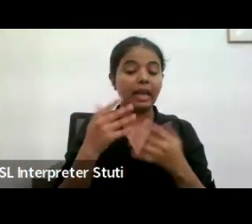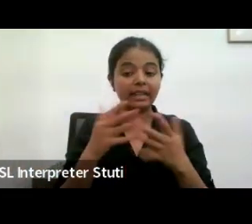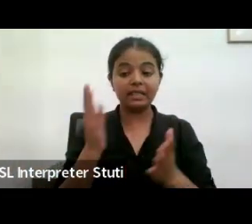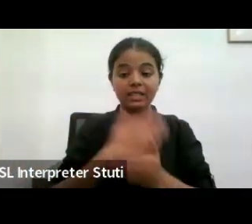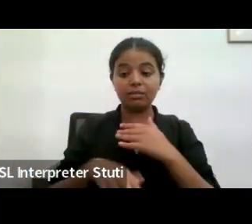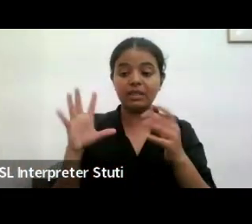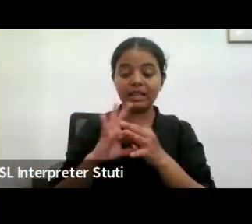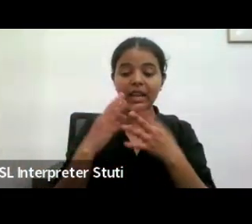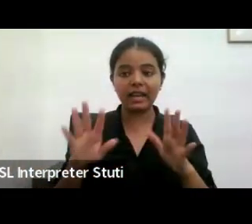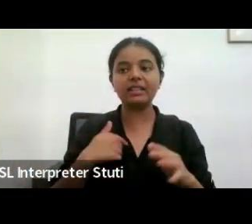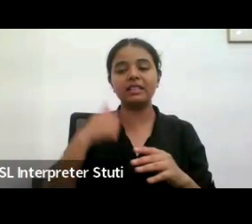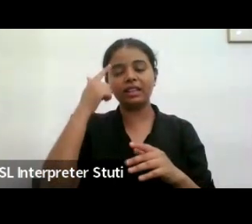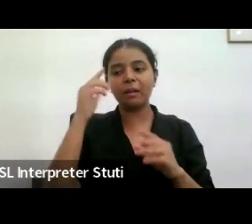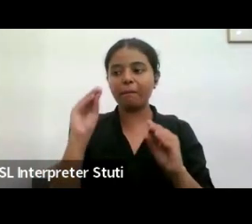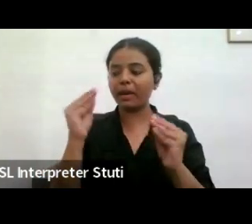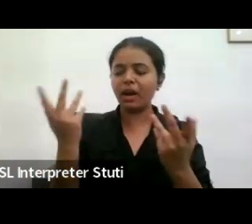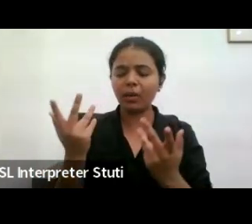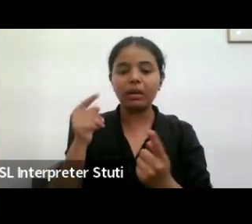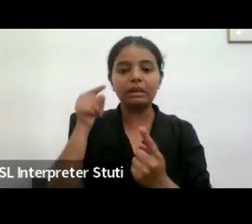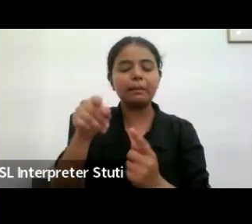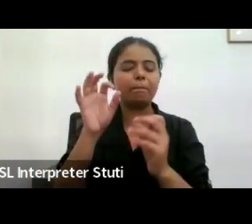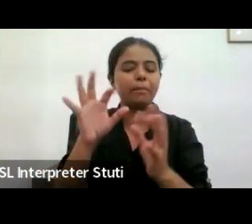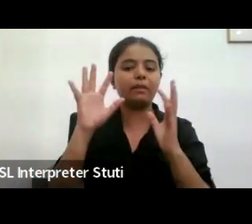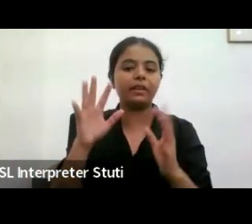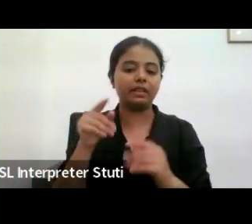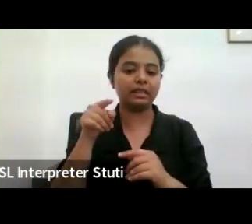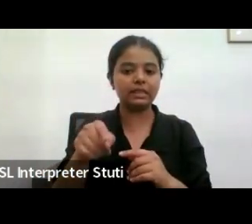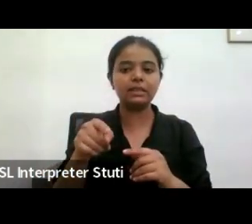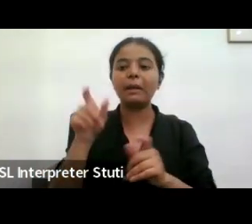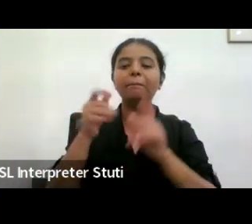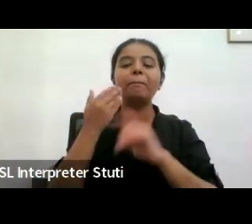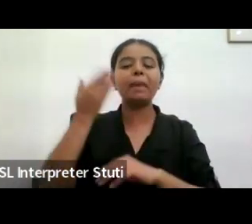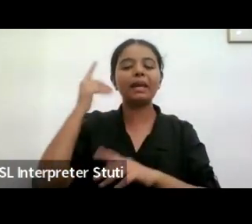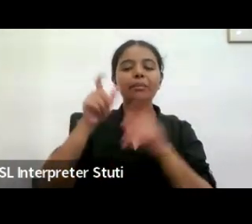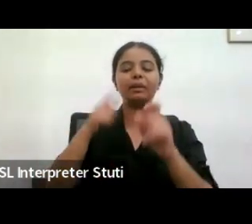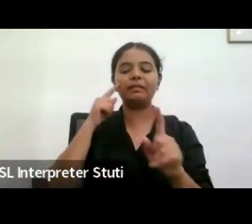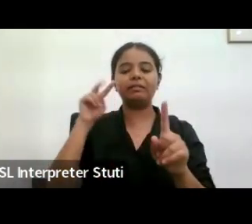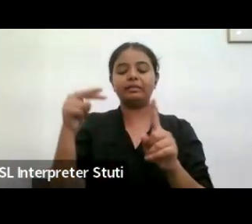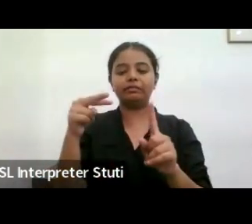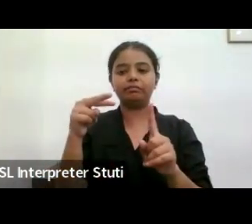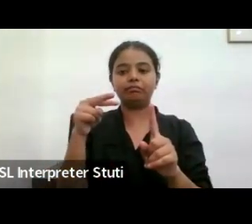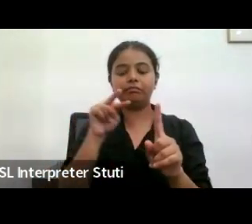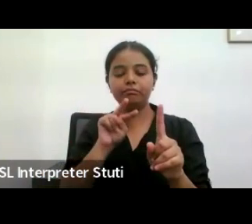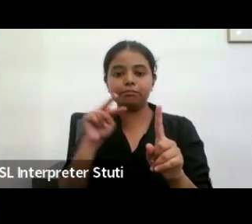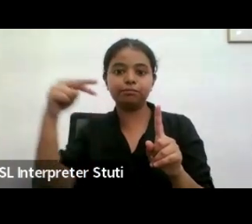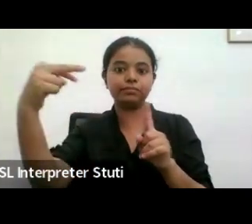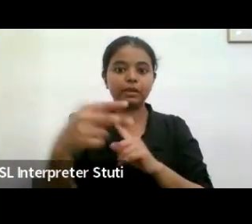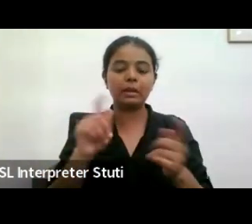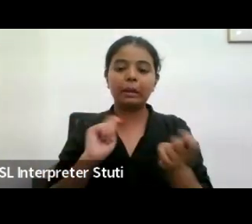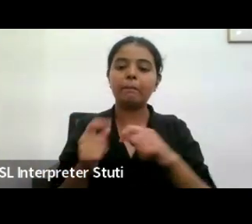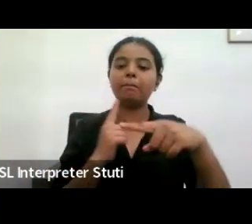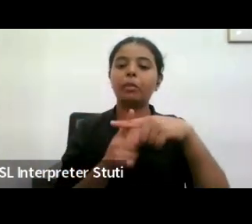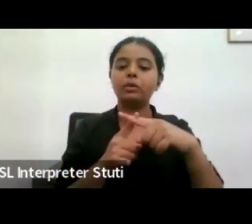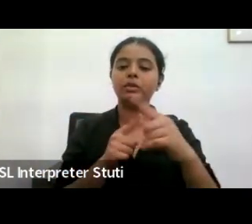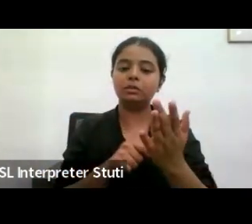rights. And the crux of this paradigm shift, in a way, as Beth already told us, is the way